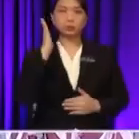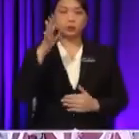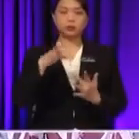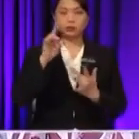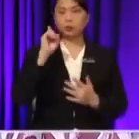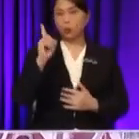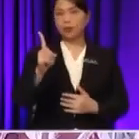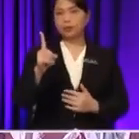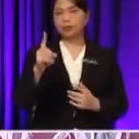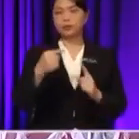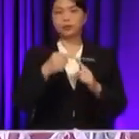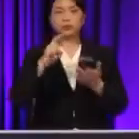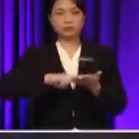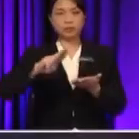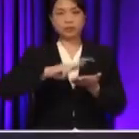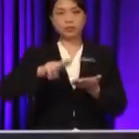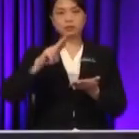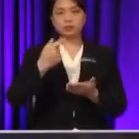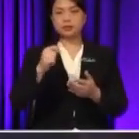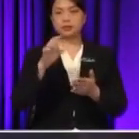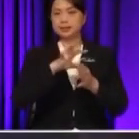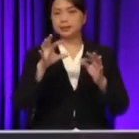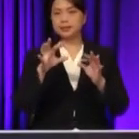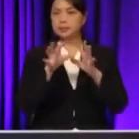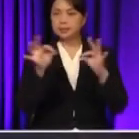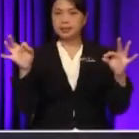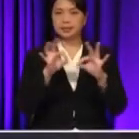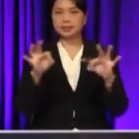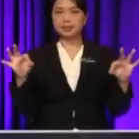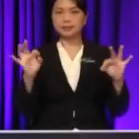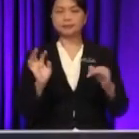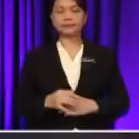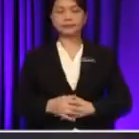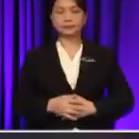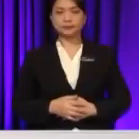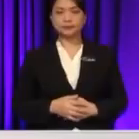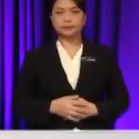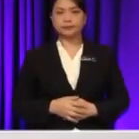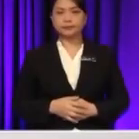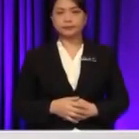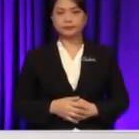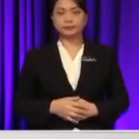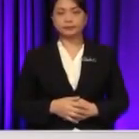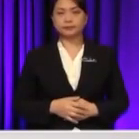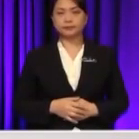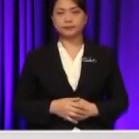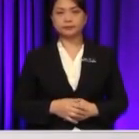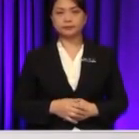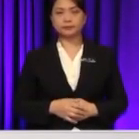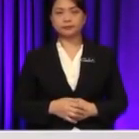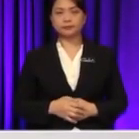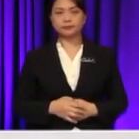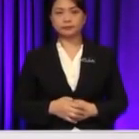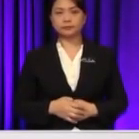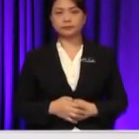the text aloud. Can we ask for a volunteer? All right. Who's going to volunteer? Just okay, read out. Okay, Irfan. Yes. Mm-hmm. Irfan, can you start with the title